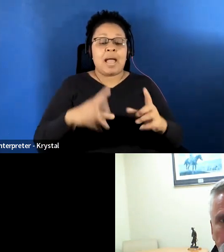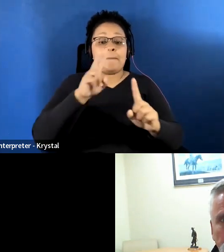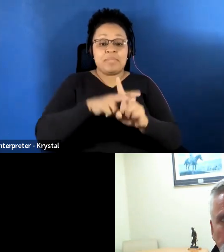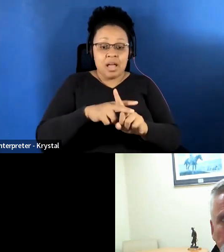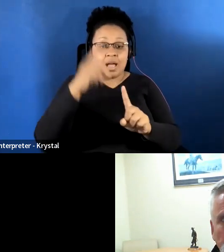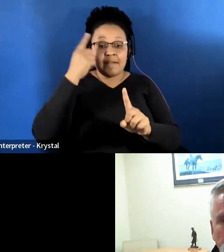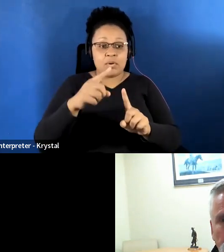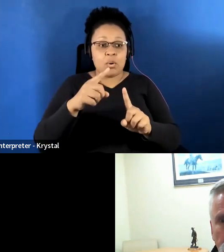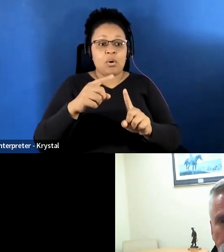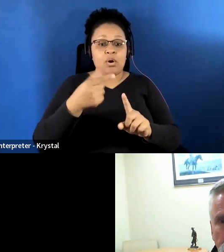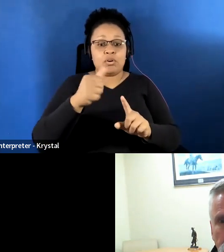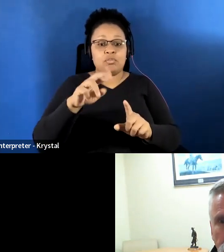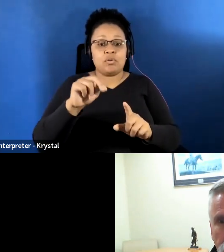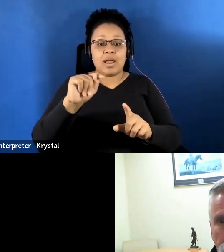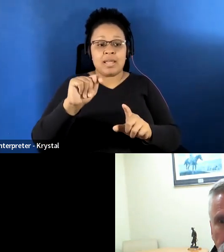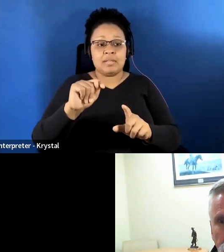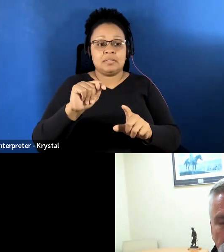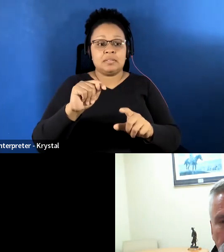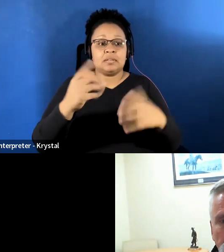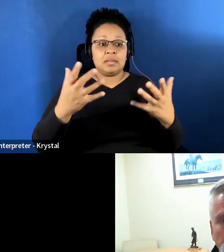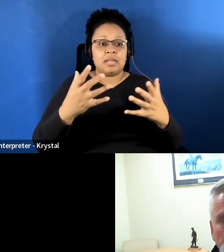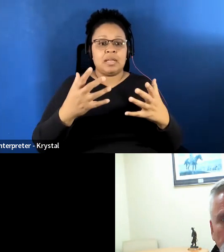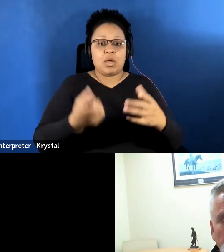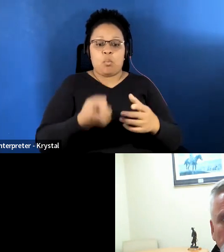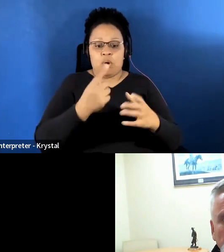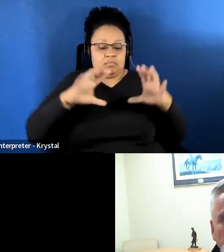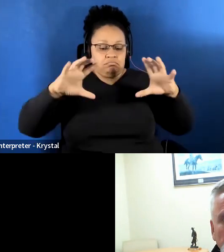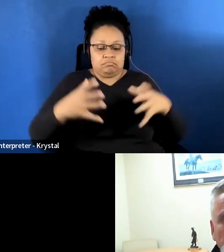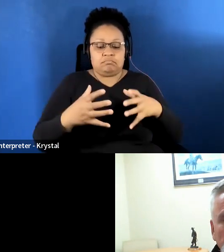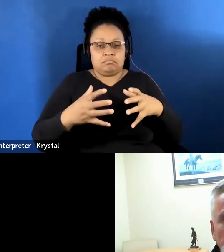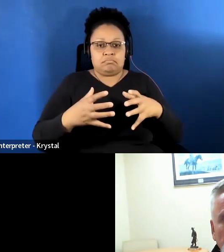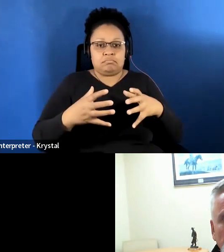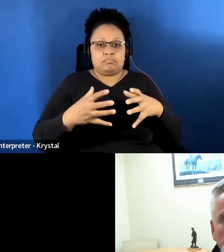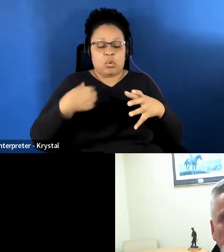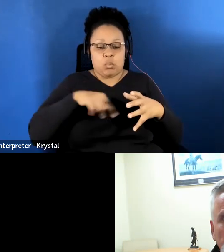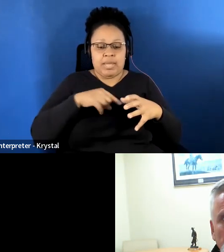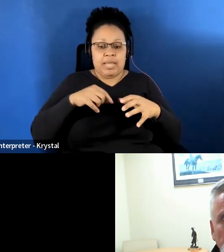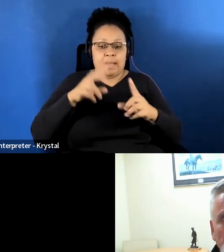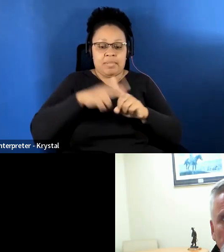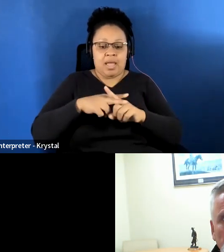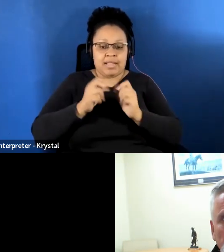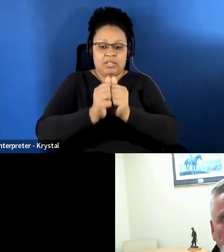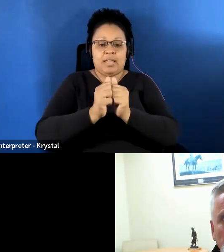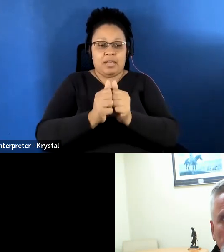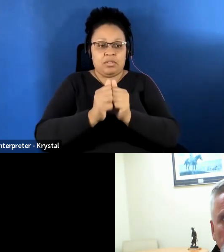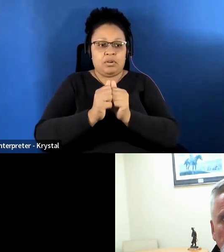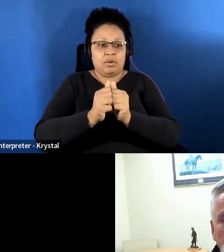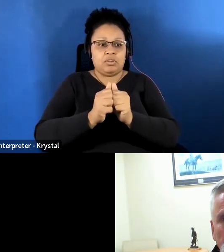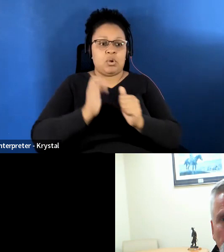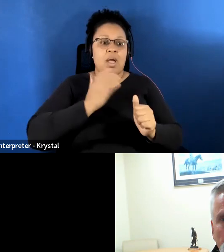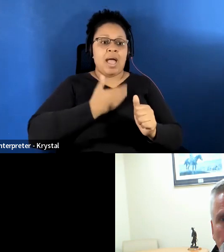apply for these grants as a single unit. And so it brings our, you know,